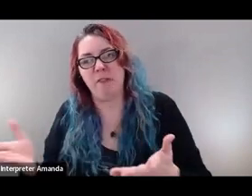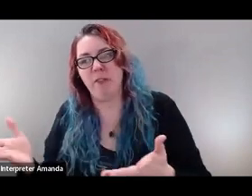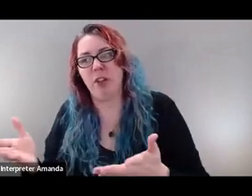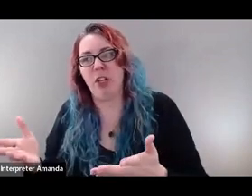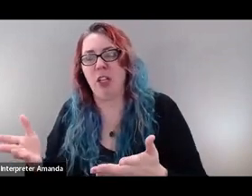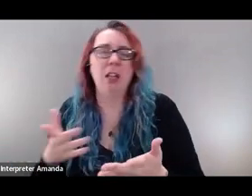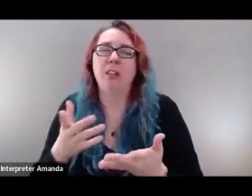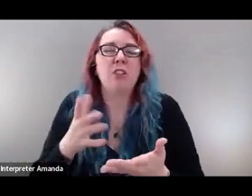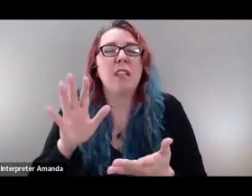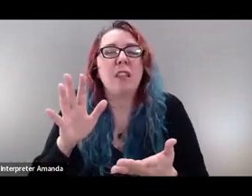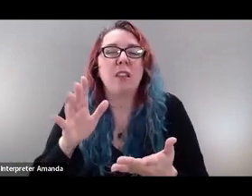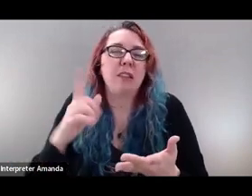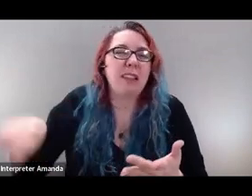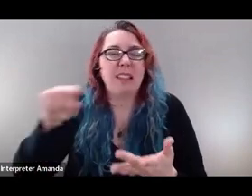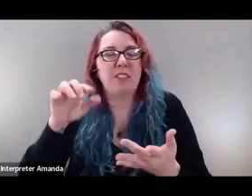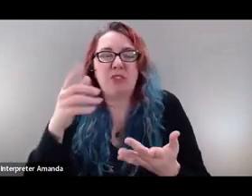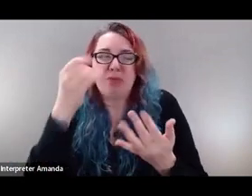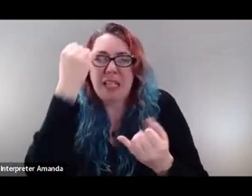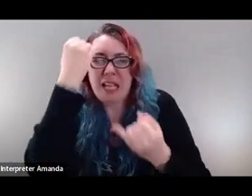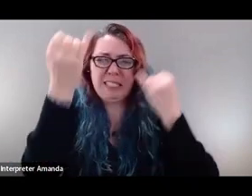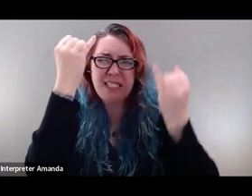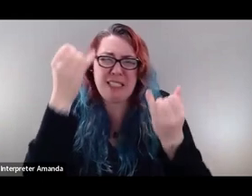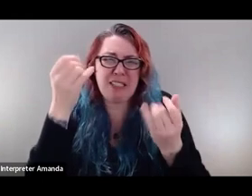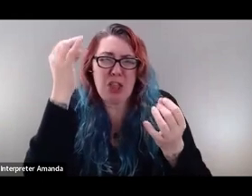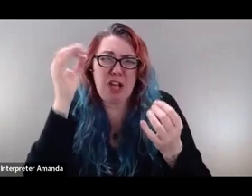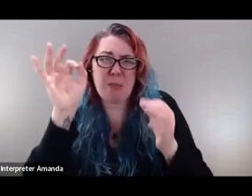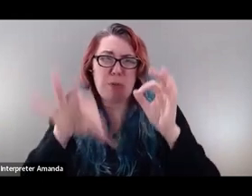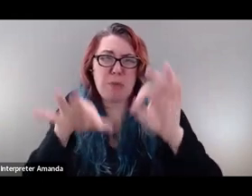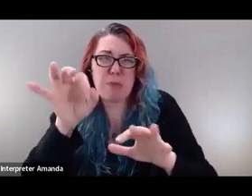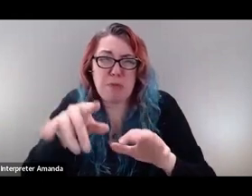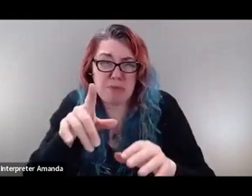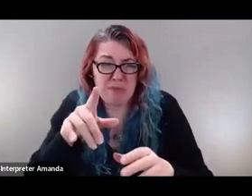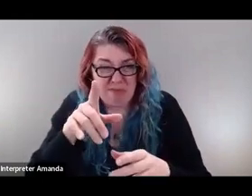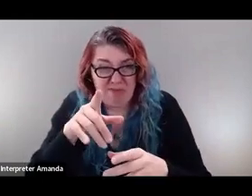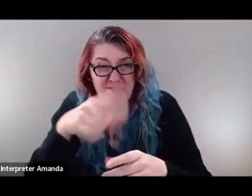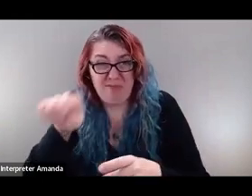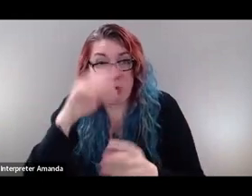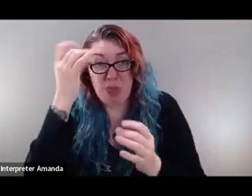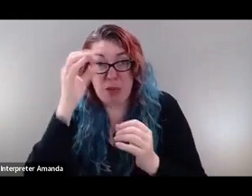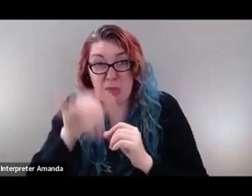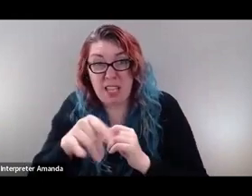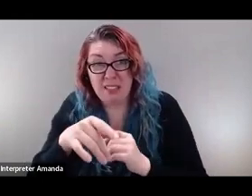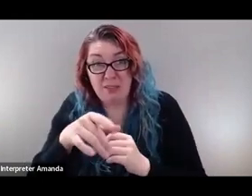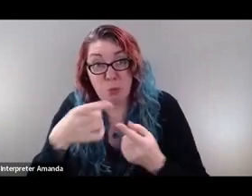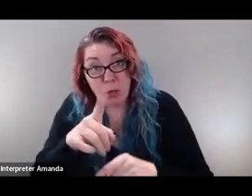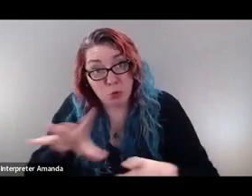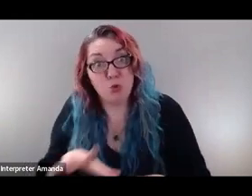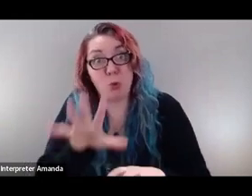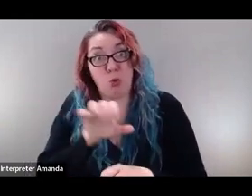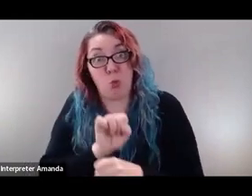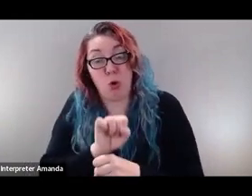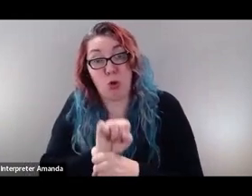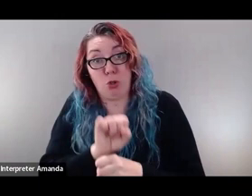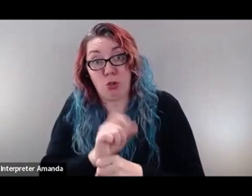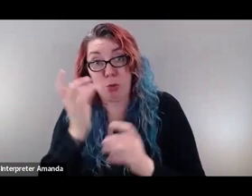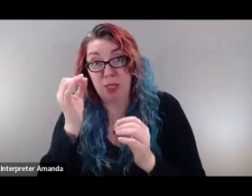work. And if you had more cohesive things to say about it. Thank you so much.